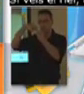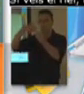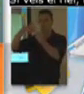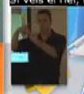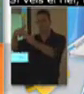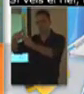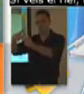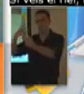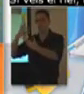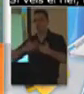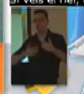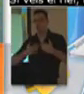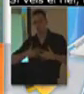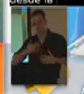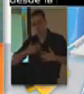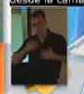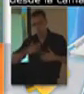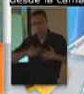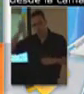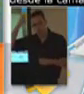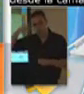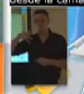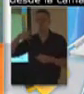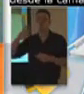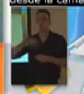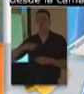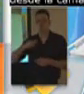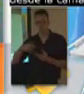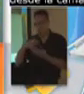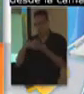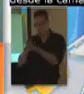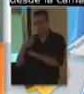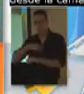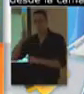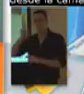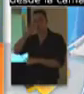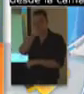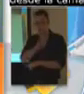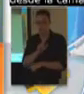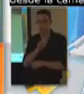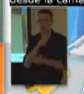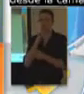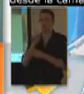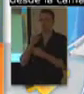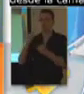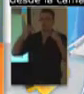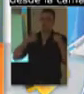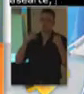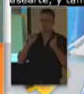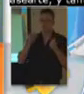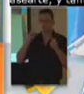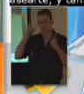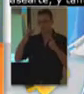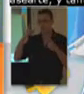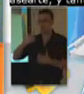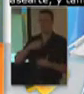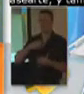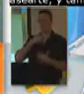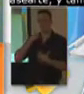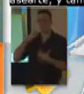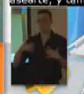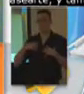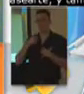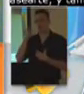the harness from the bed into the bathroom to be able to have a shower, etc., whatever you need to do. And also, if somebody's helping you, they don't have